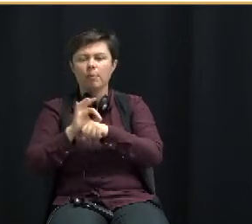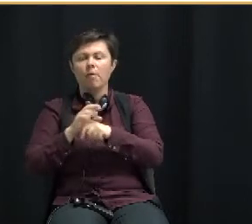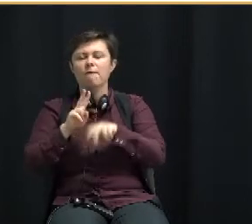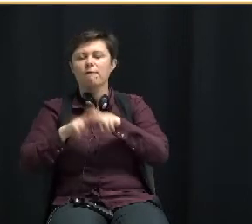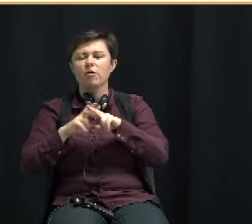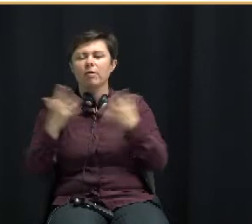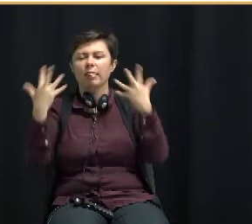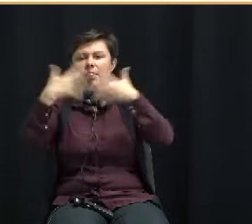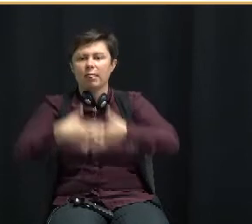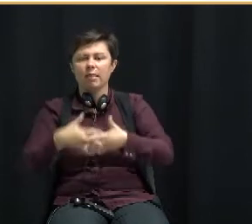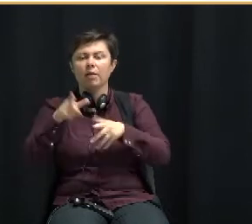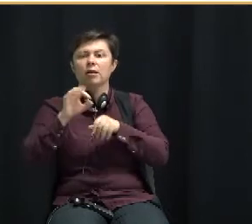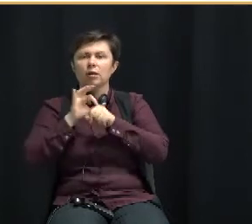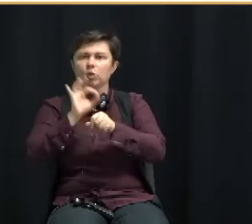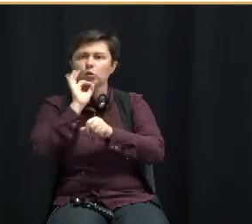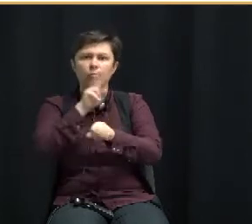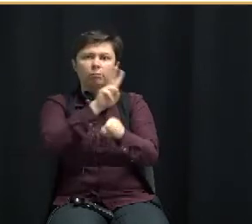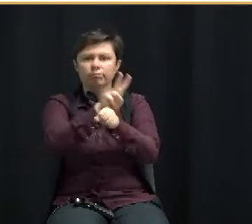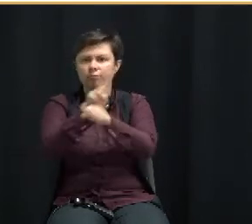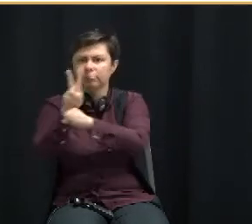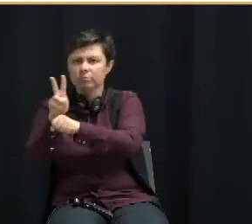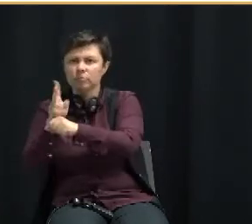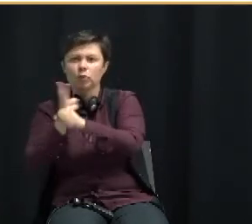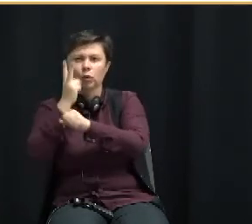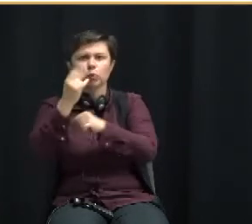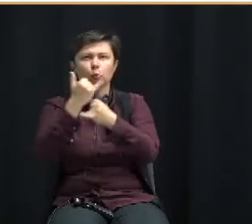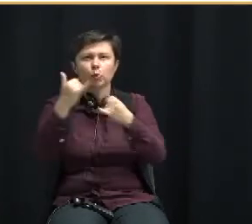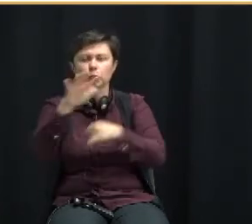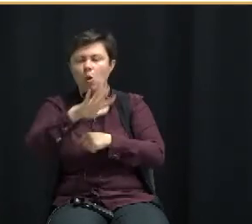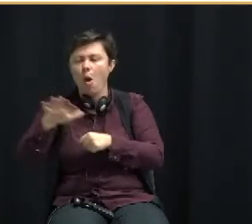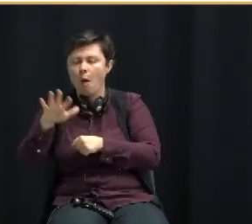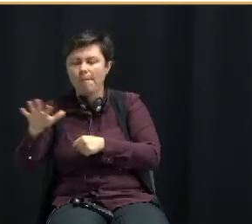the project of Integration Foundation that accredits